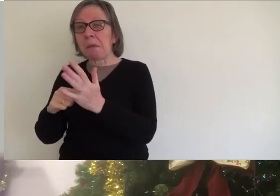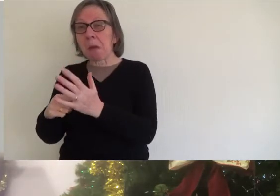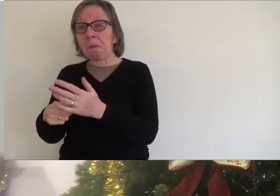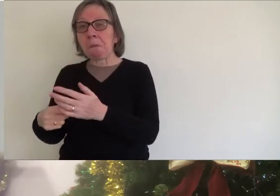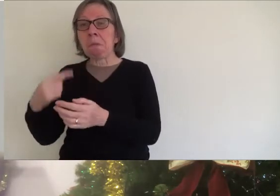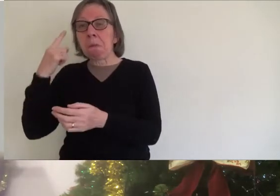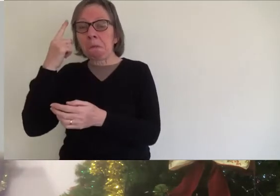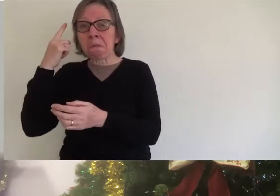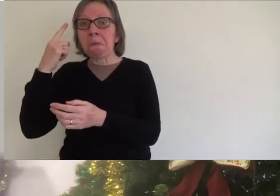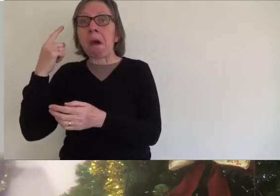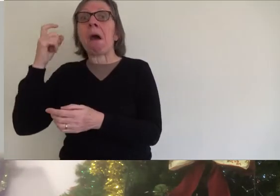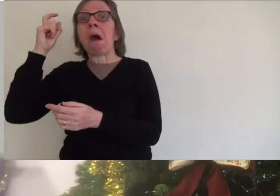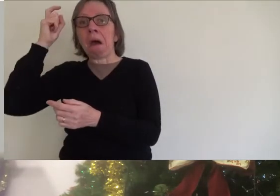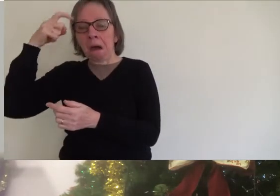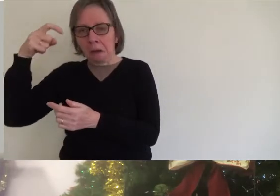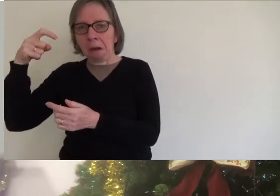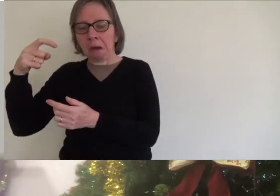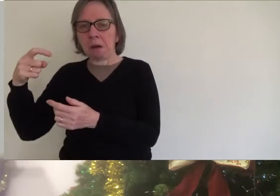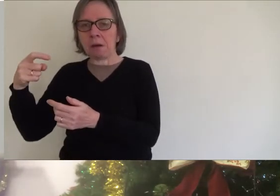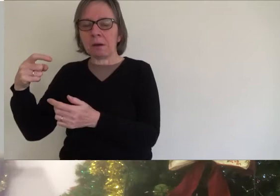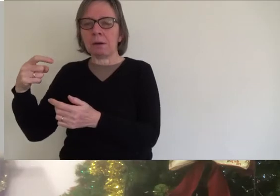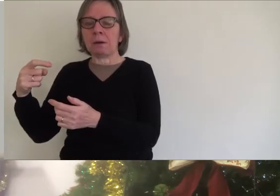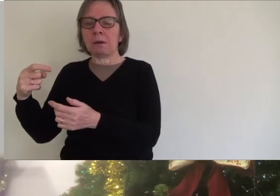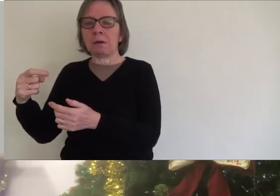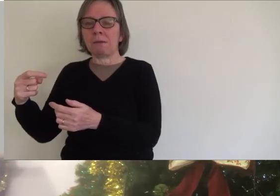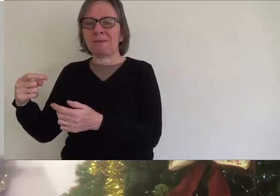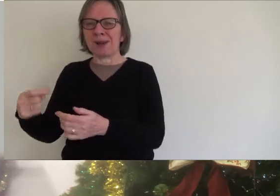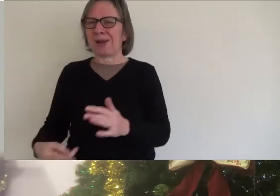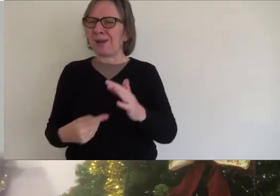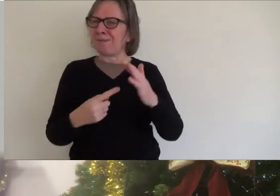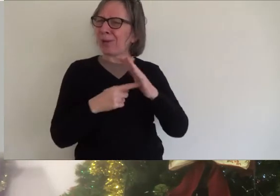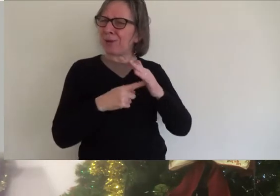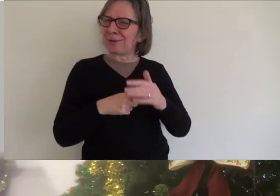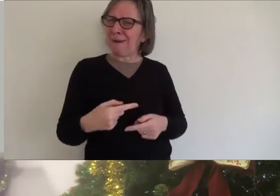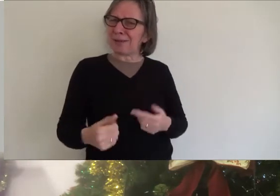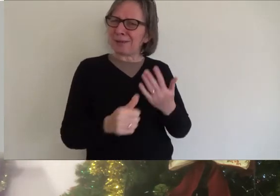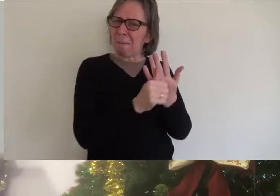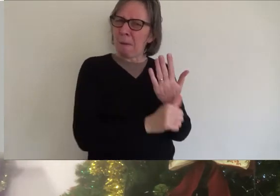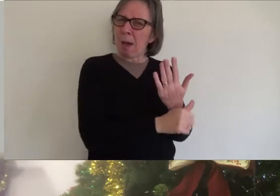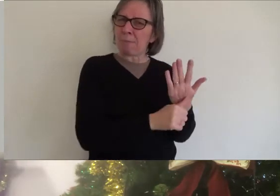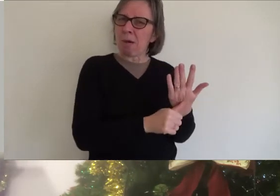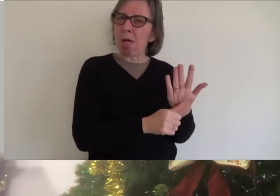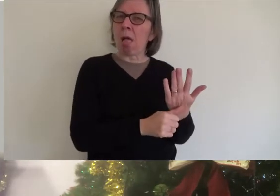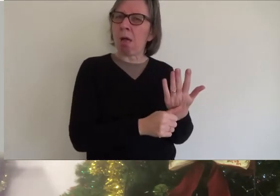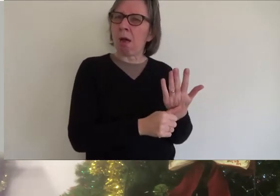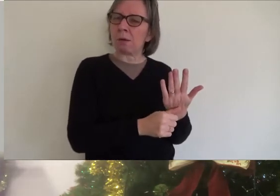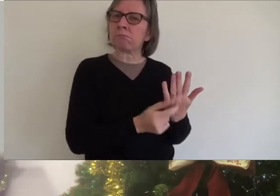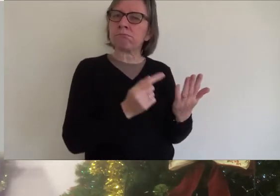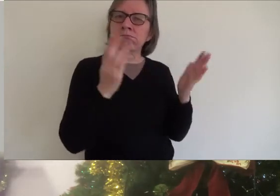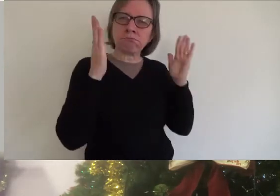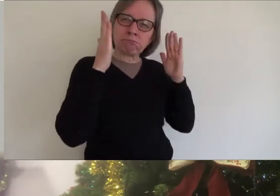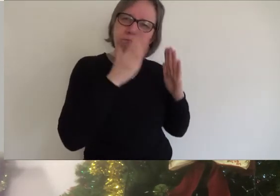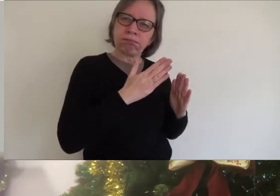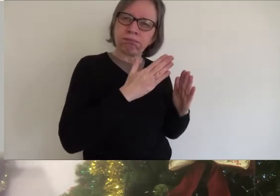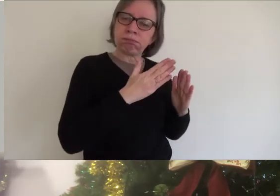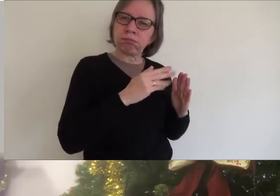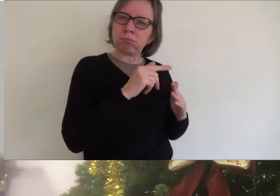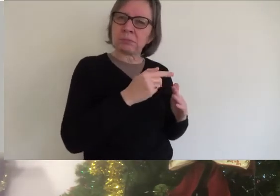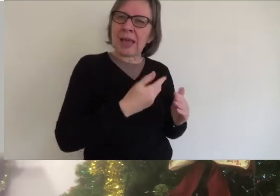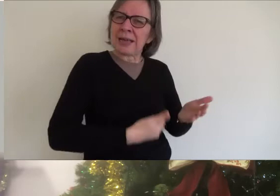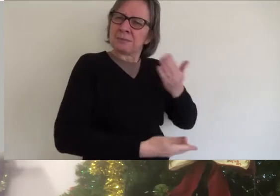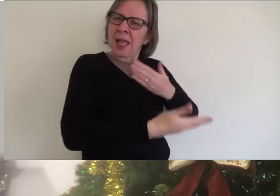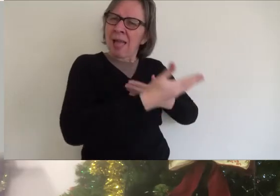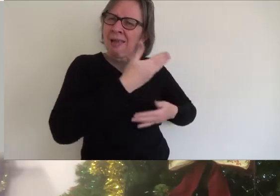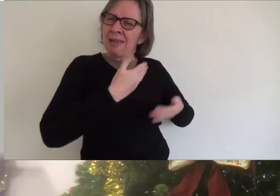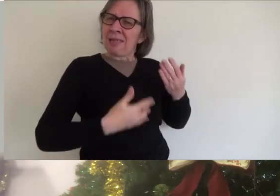For us, let's not ignore the clues that are in God's word for us about how we should live our lives. He lays